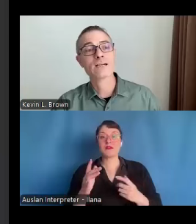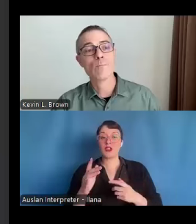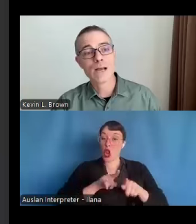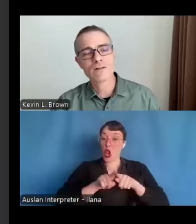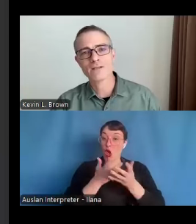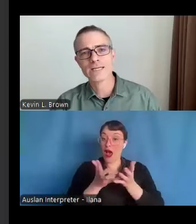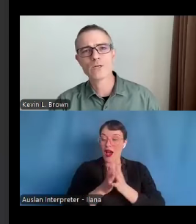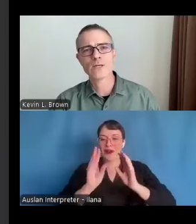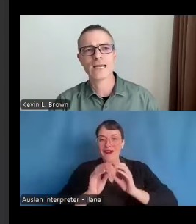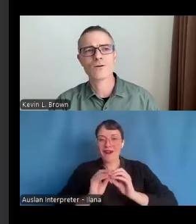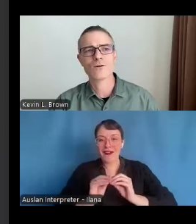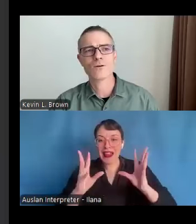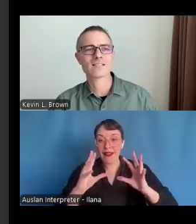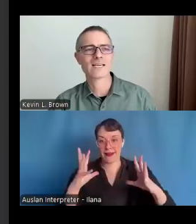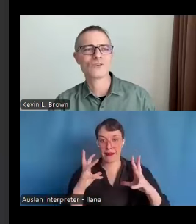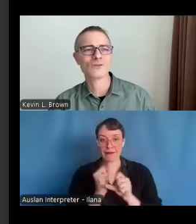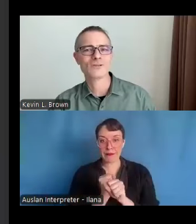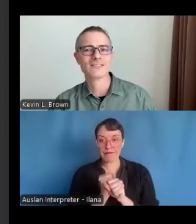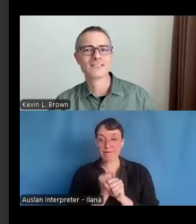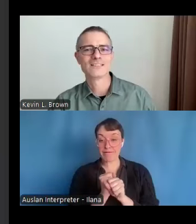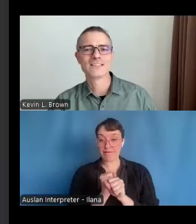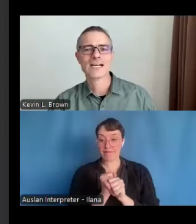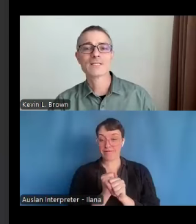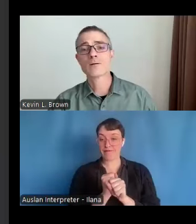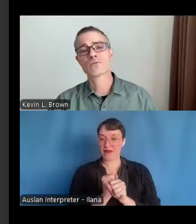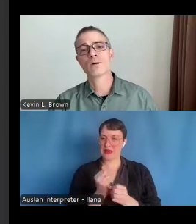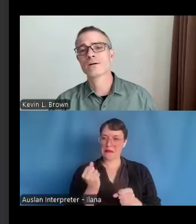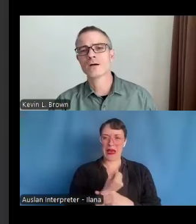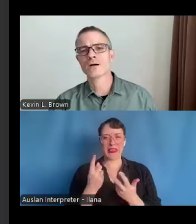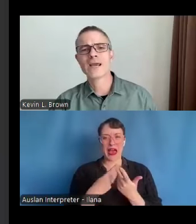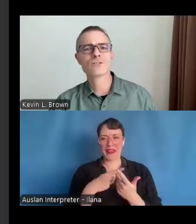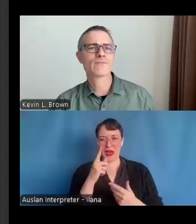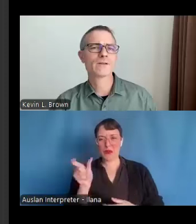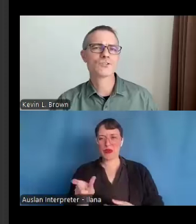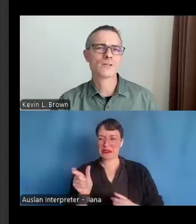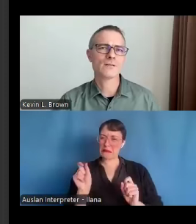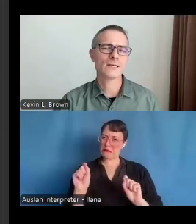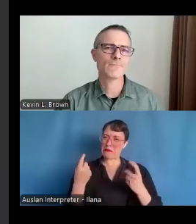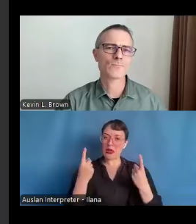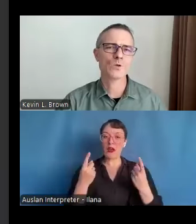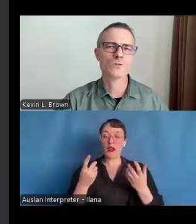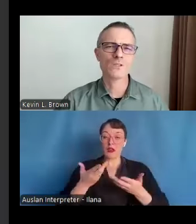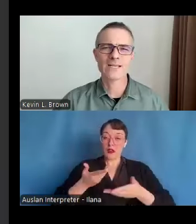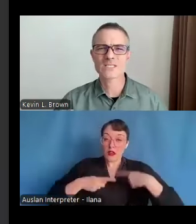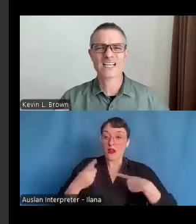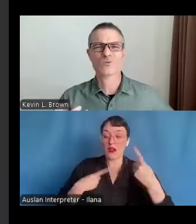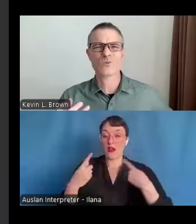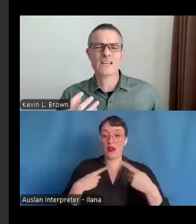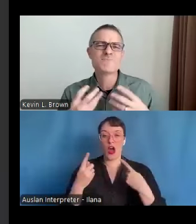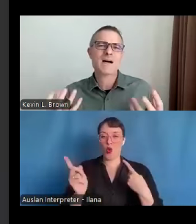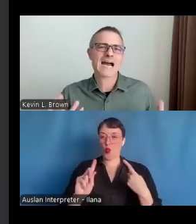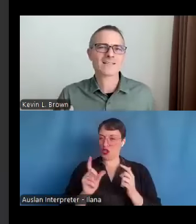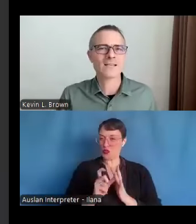concisely, and compellingly communicate what it is that you do. And this comes from a major foundation who's really obsessed